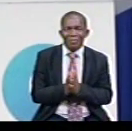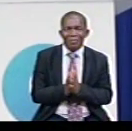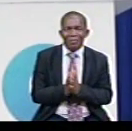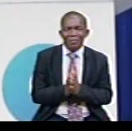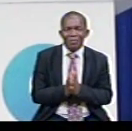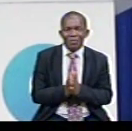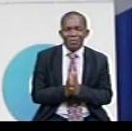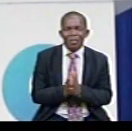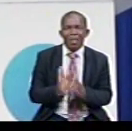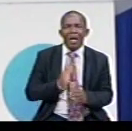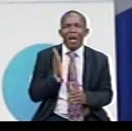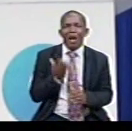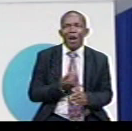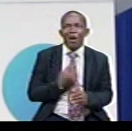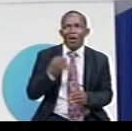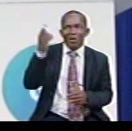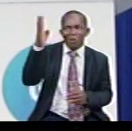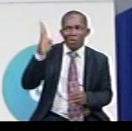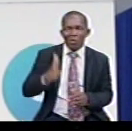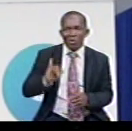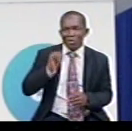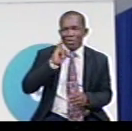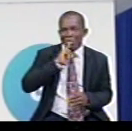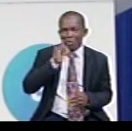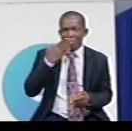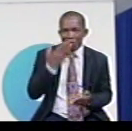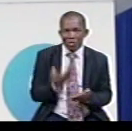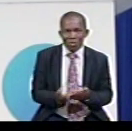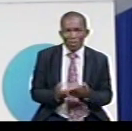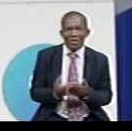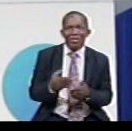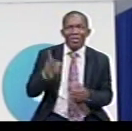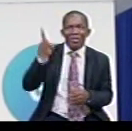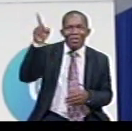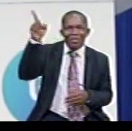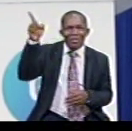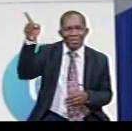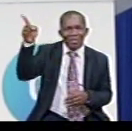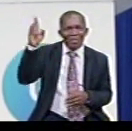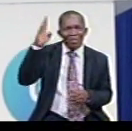Our God is good. His mercy endureth forever.